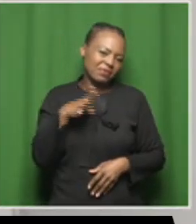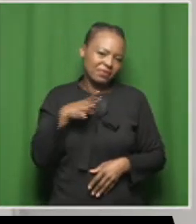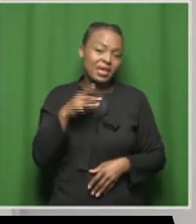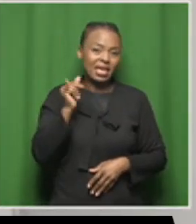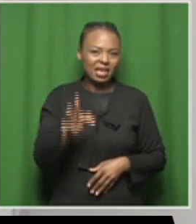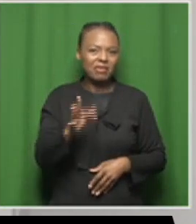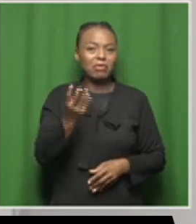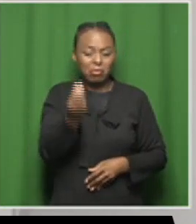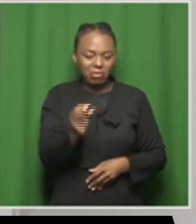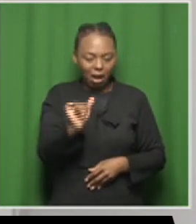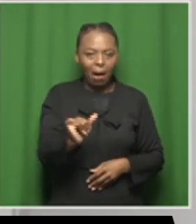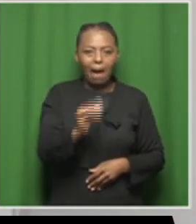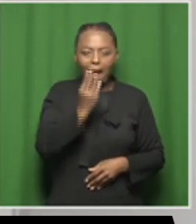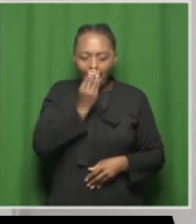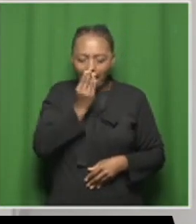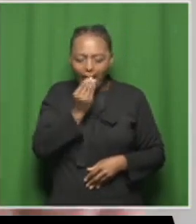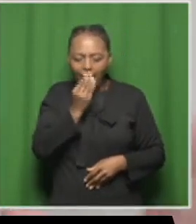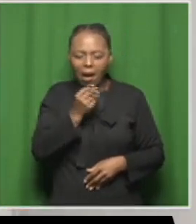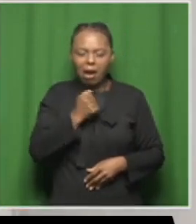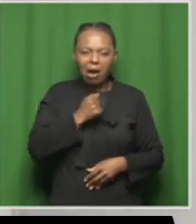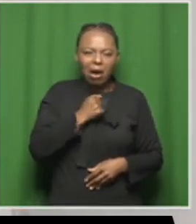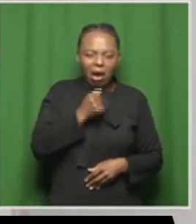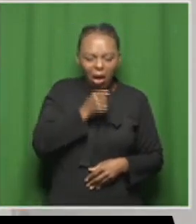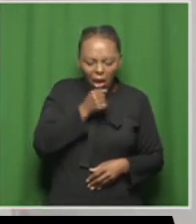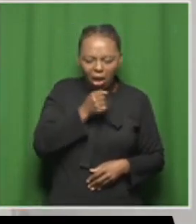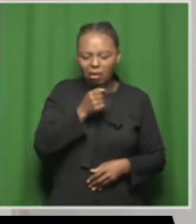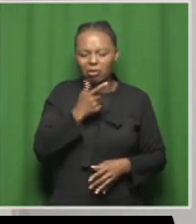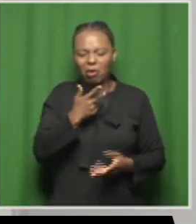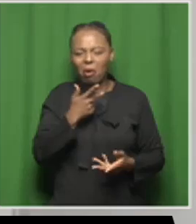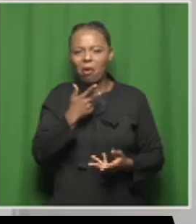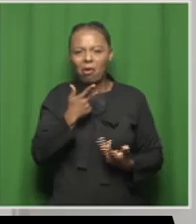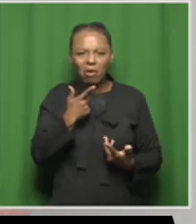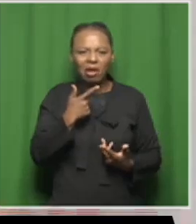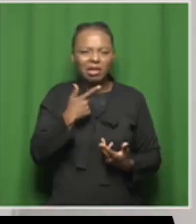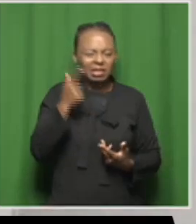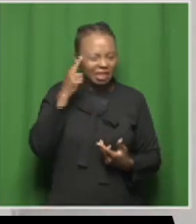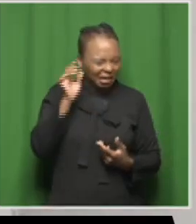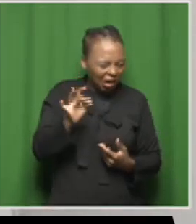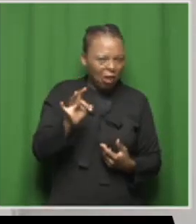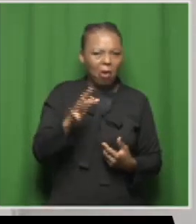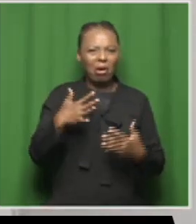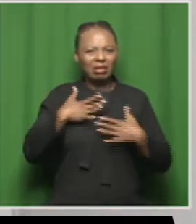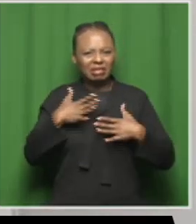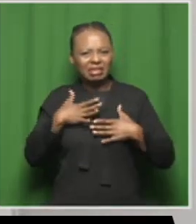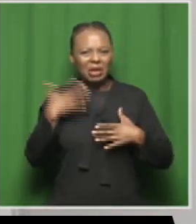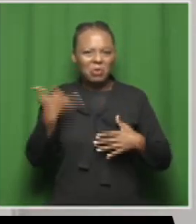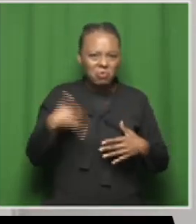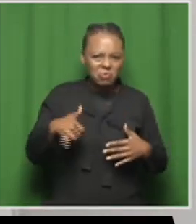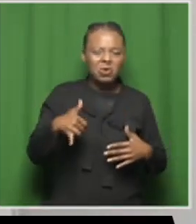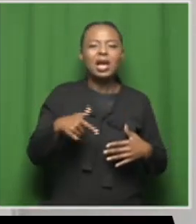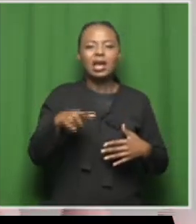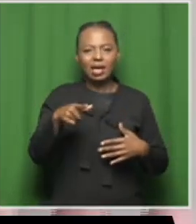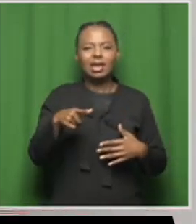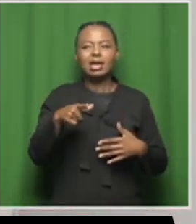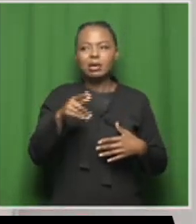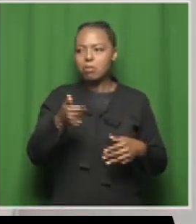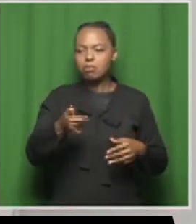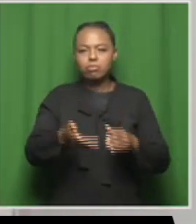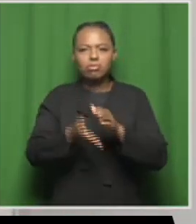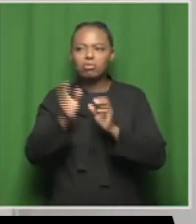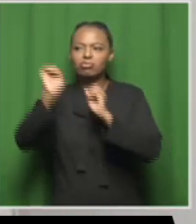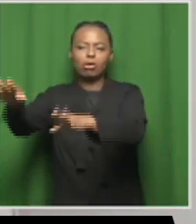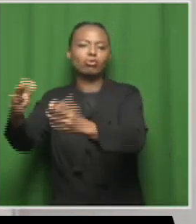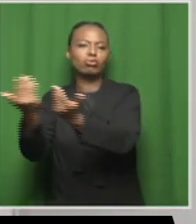respiratory infection, try to avoid send to school if you can, and treat the symptoms. So there is nothing